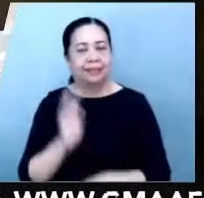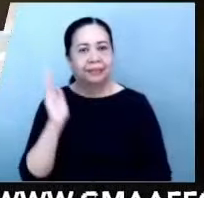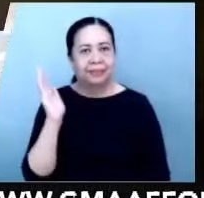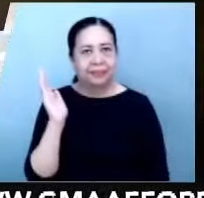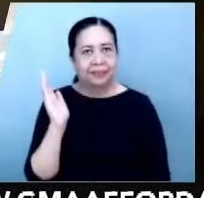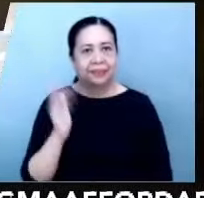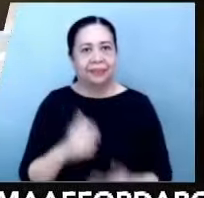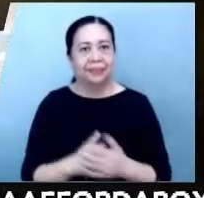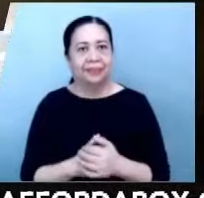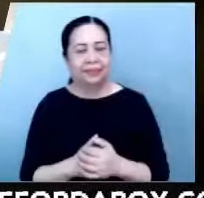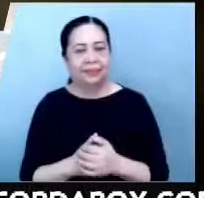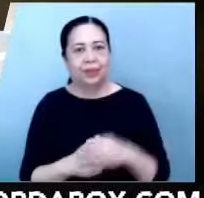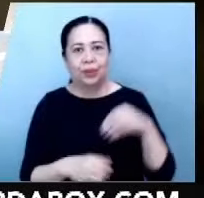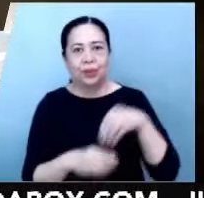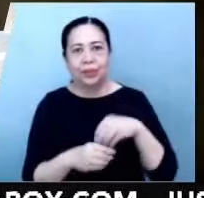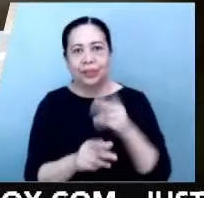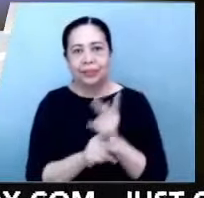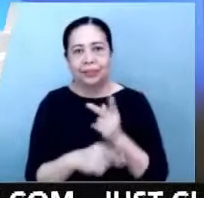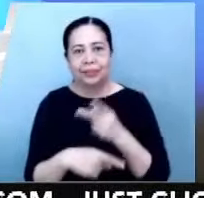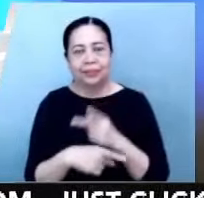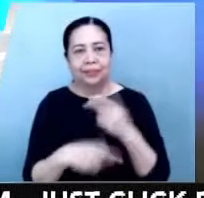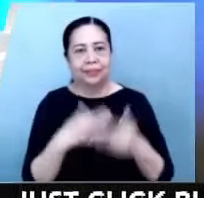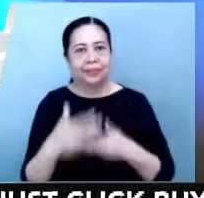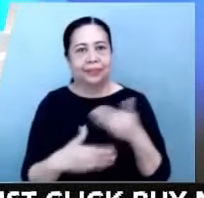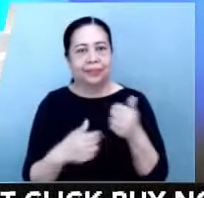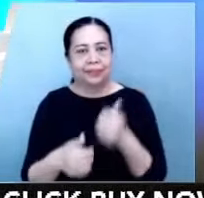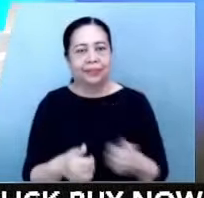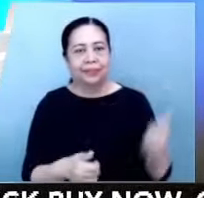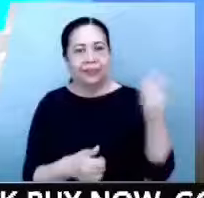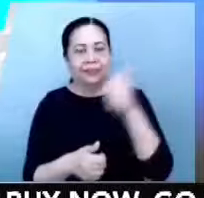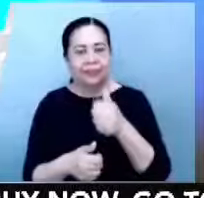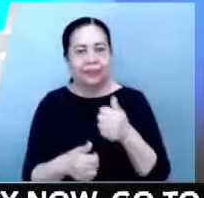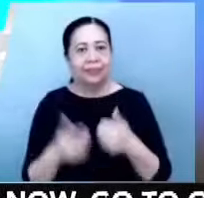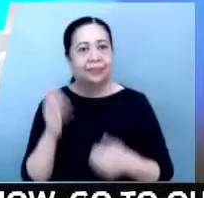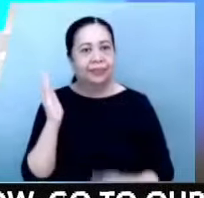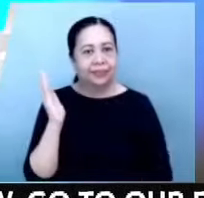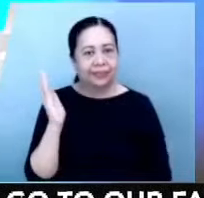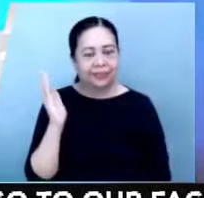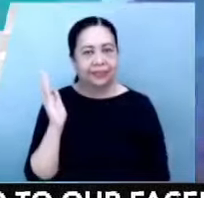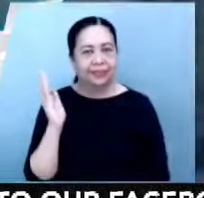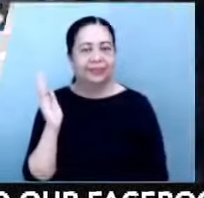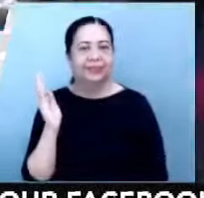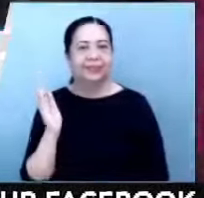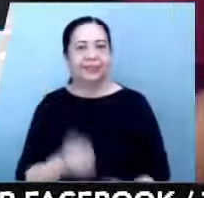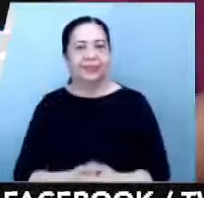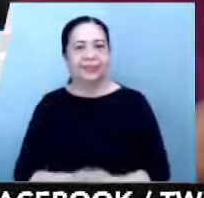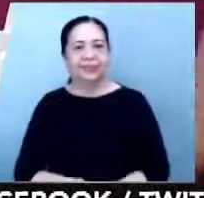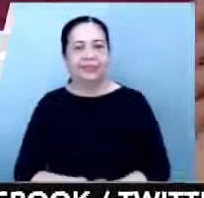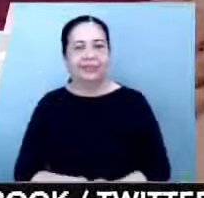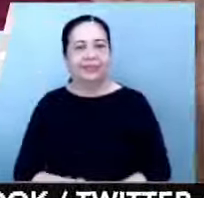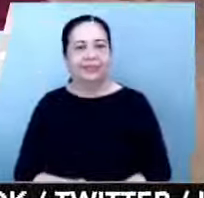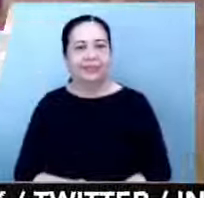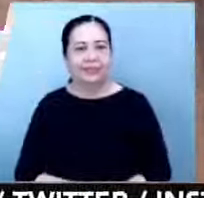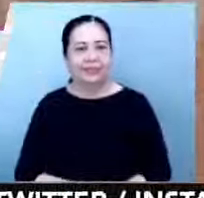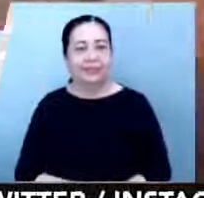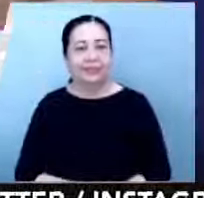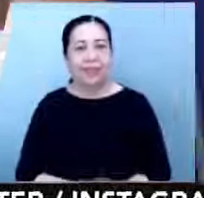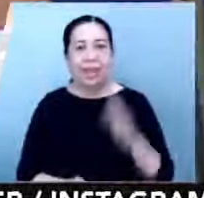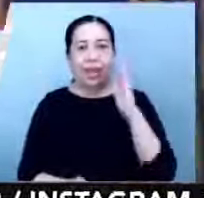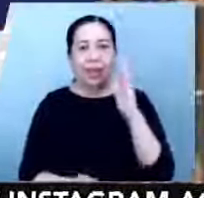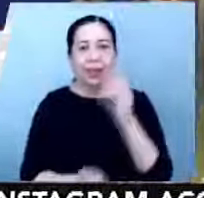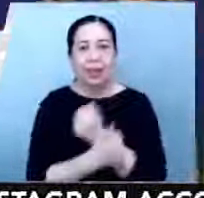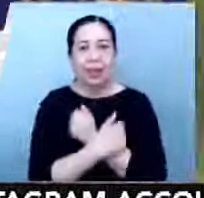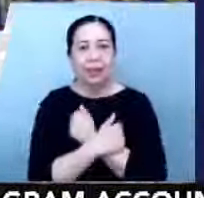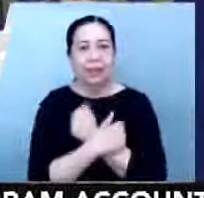Content Productions and Operations Head of ABS-CBN Films, Maricel Samson Martinez. Ang Hello Love Again, ang